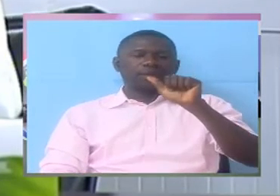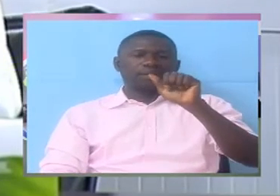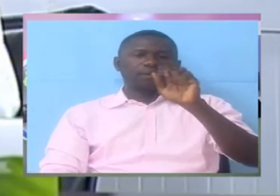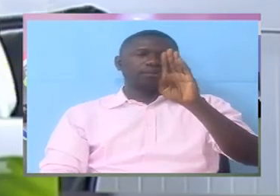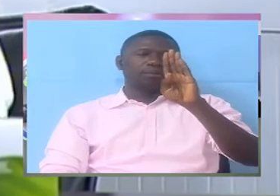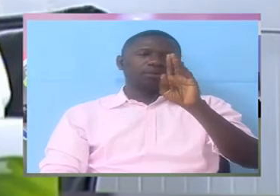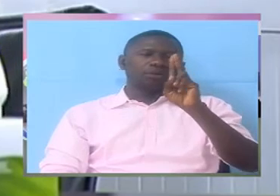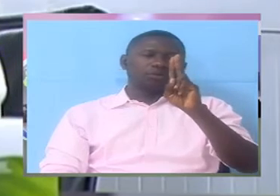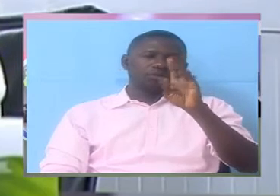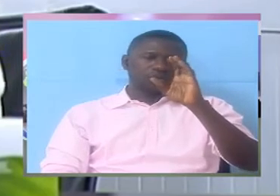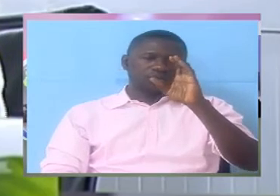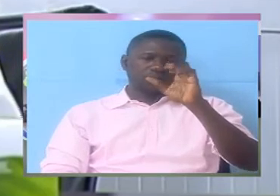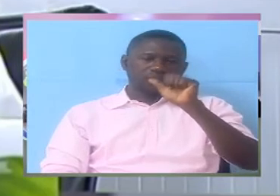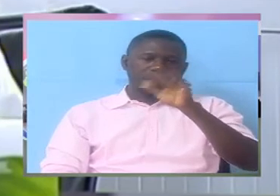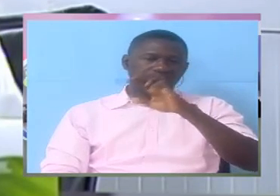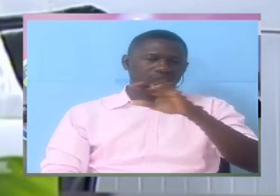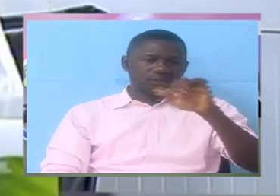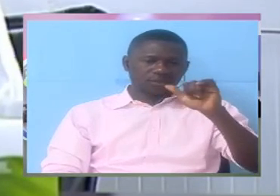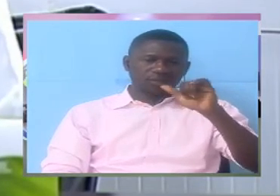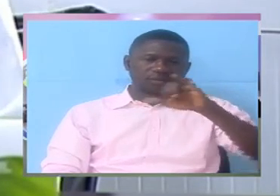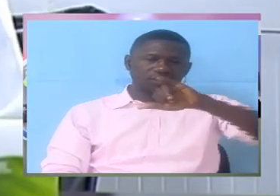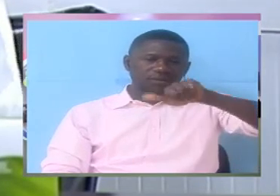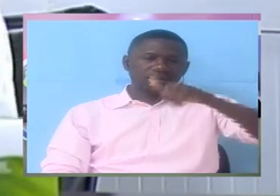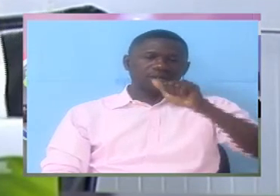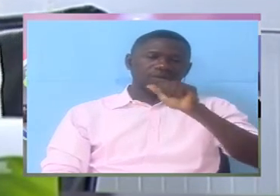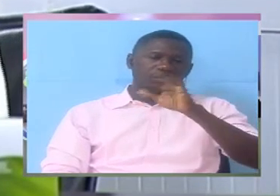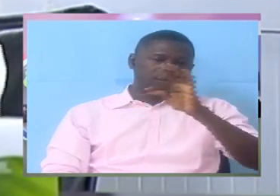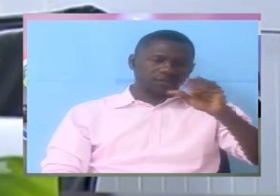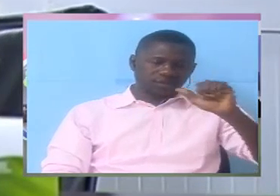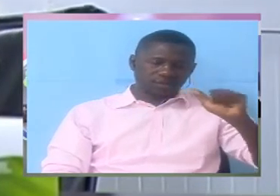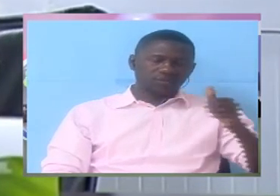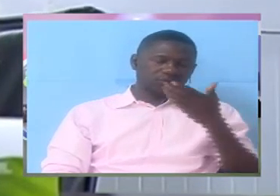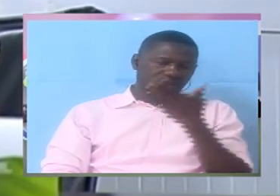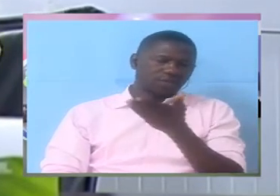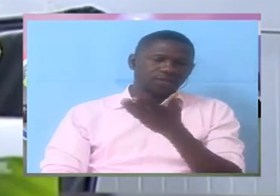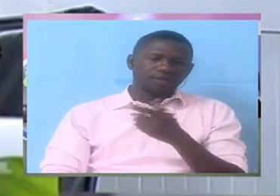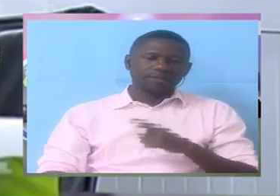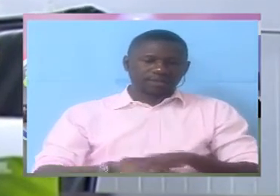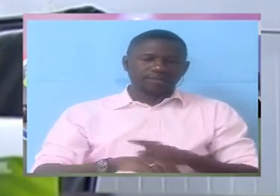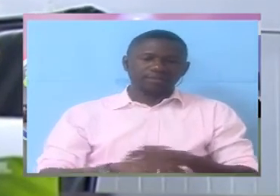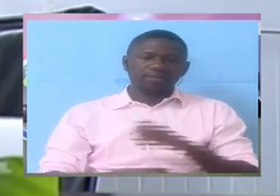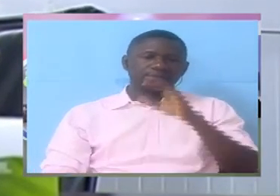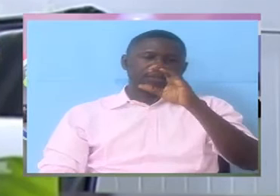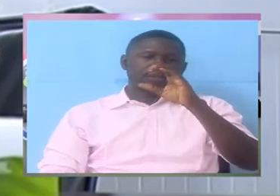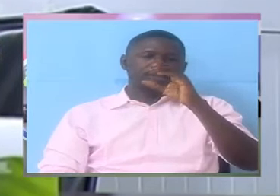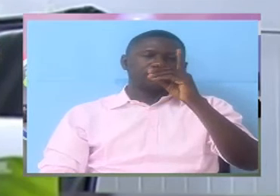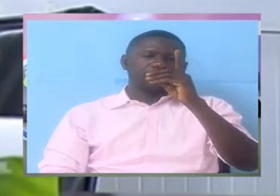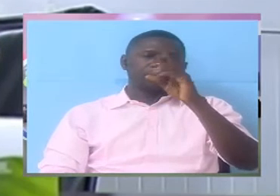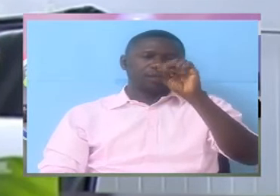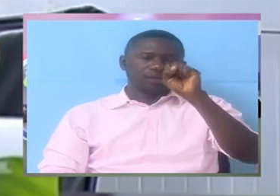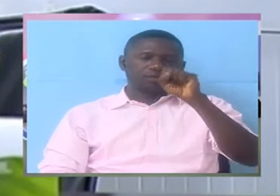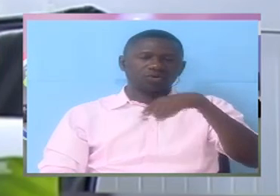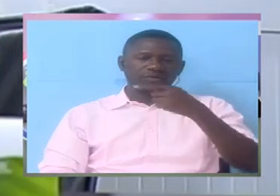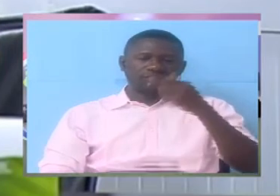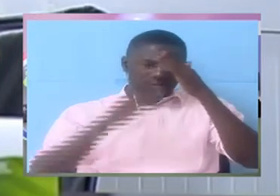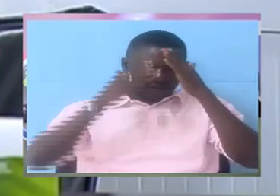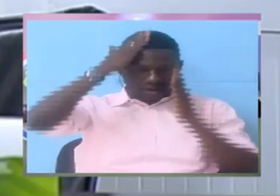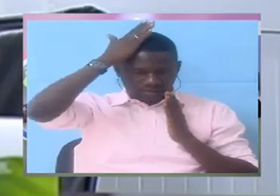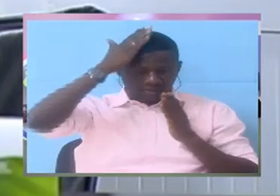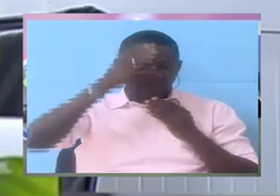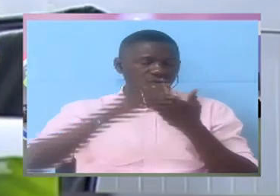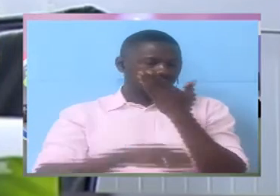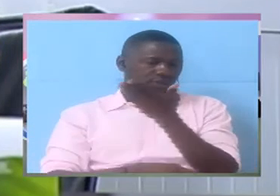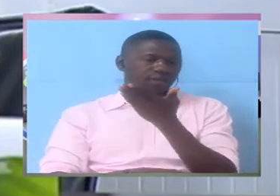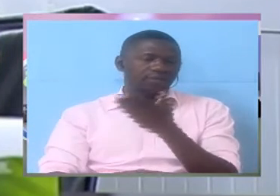kumpata koto ulumo jamale bije puru nyin kamala fanang sojarol la mulumen bije ko Babakar jata utumo